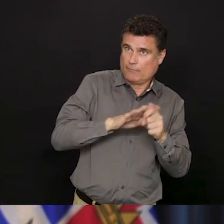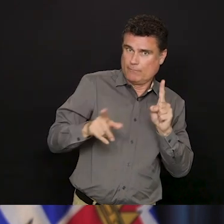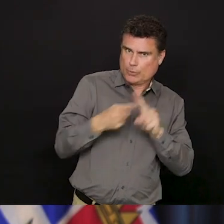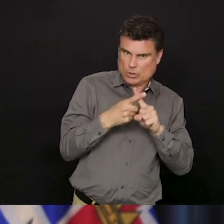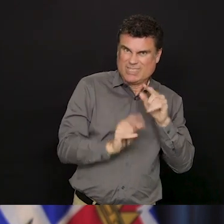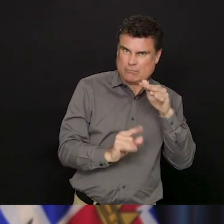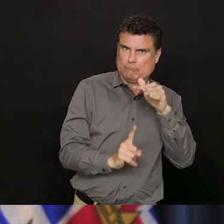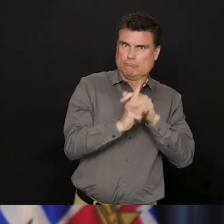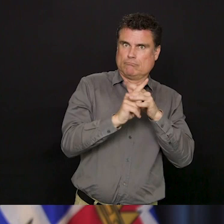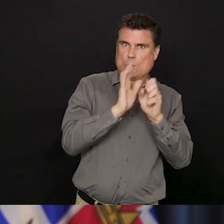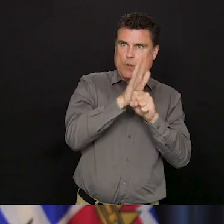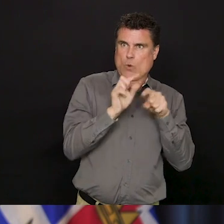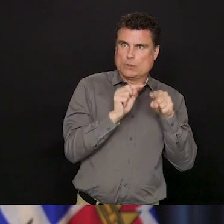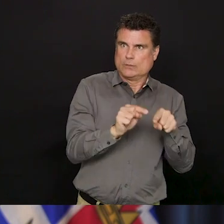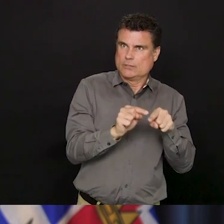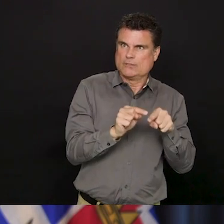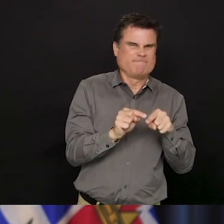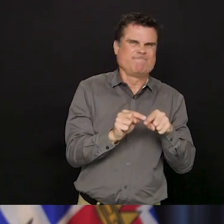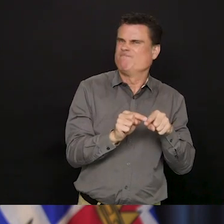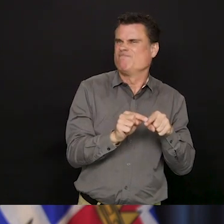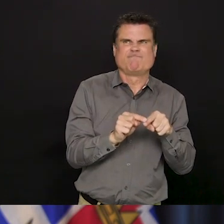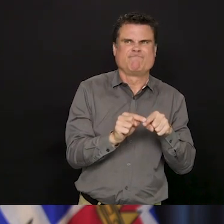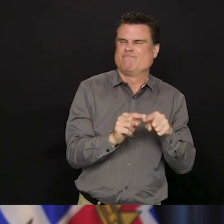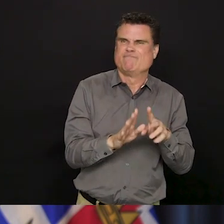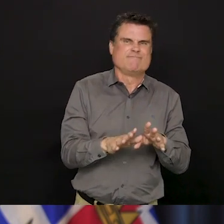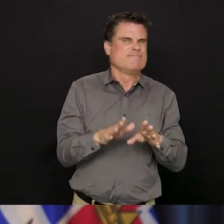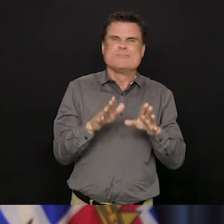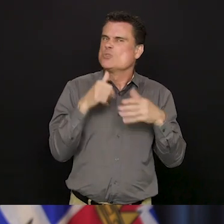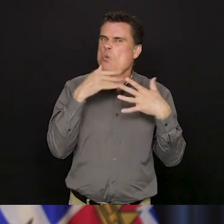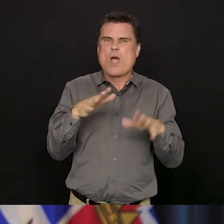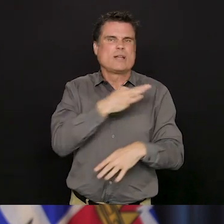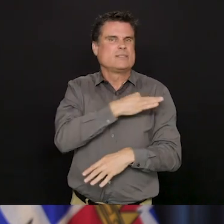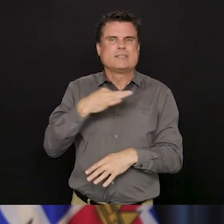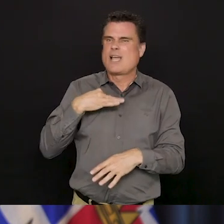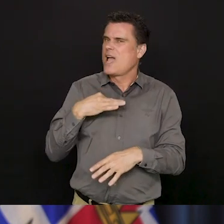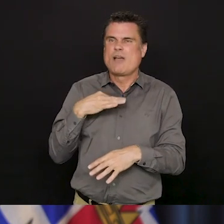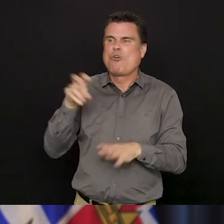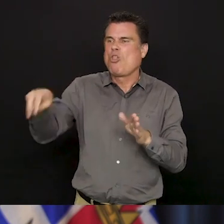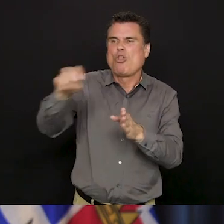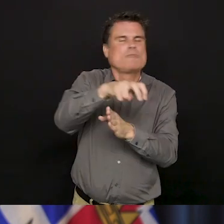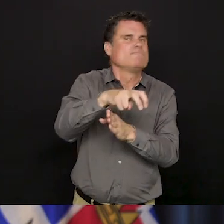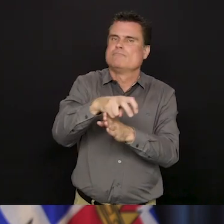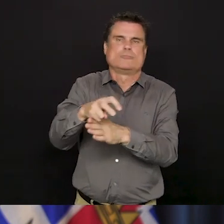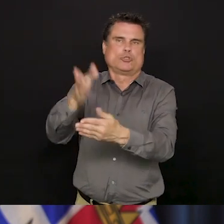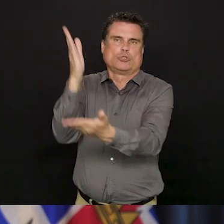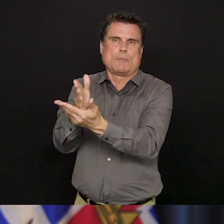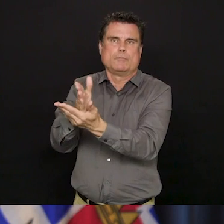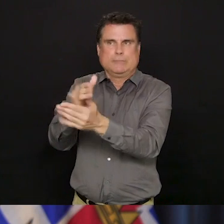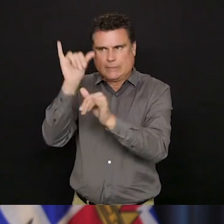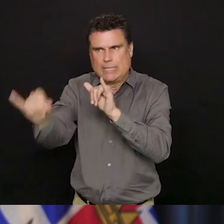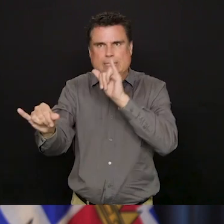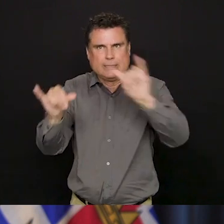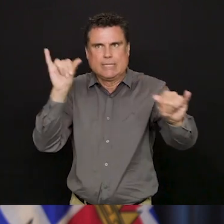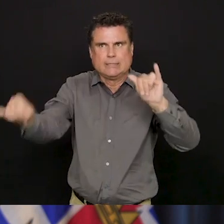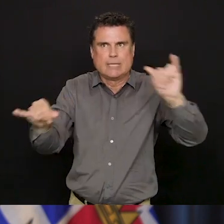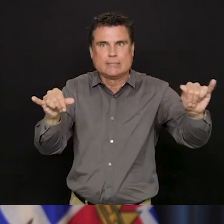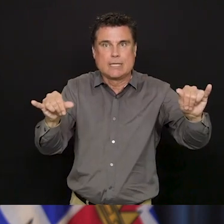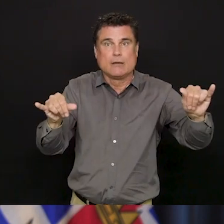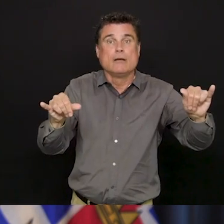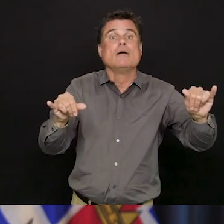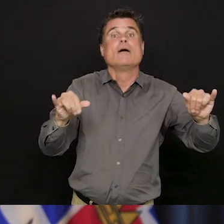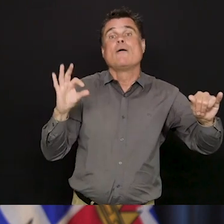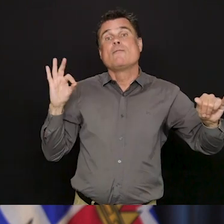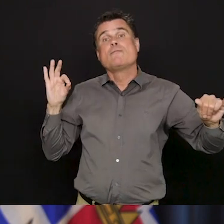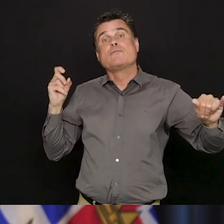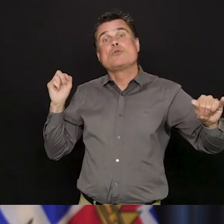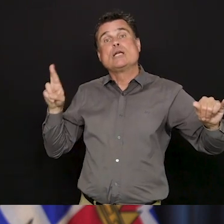it proceeded ahead of Fraser Health. So you'll see a lot, I think, very significant progress in Vancouver Coastal Health. Island